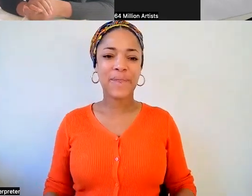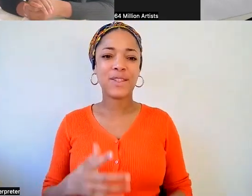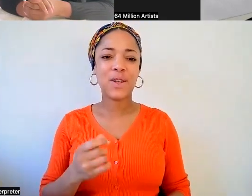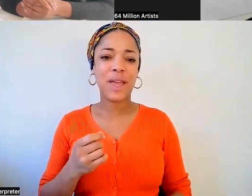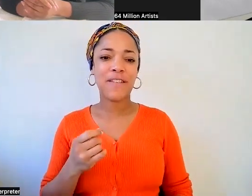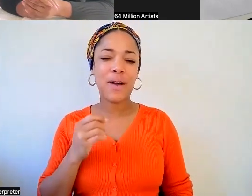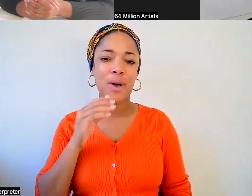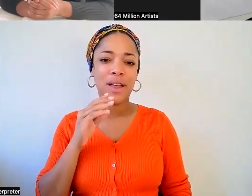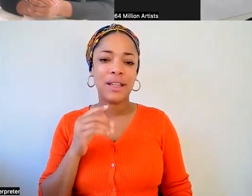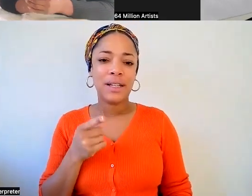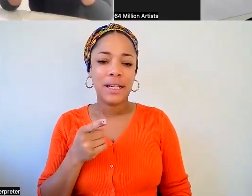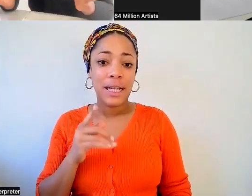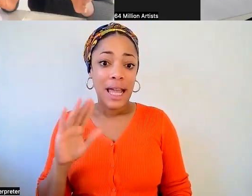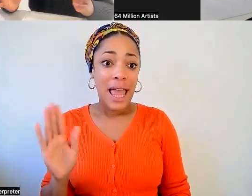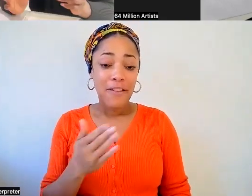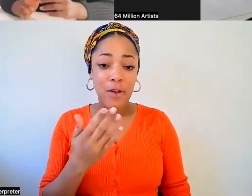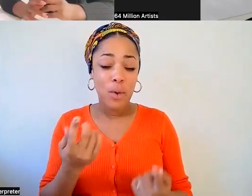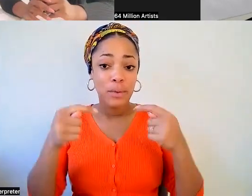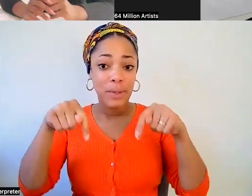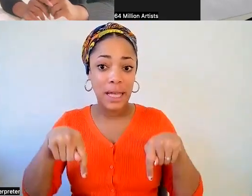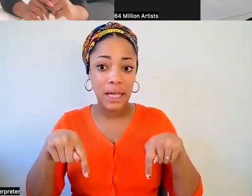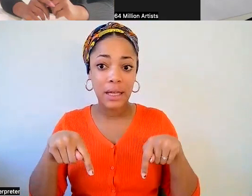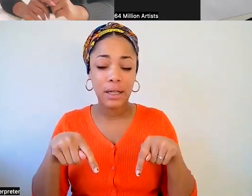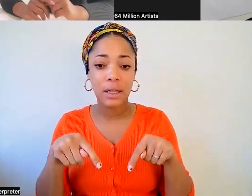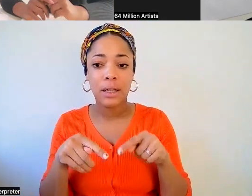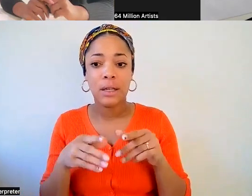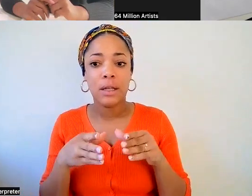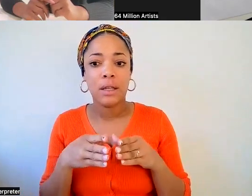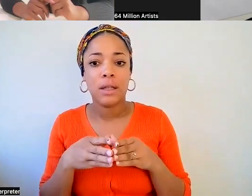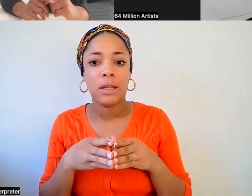addict. So to everyone who is with us.